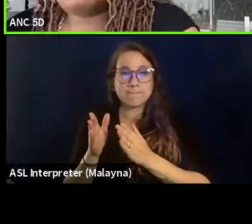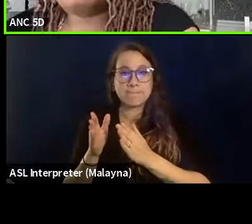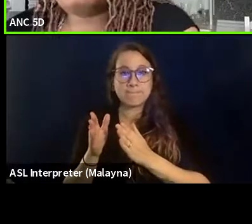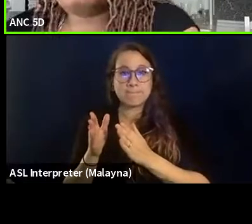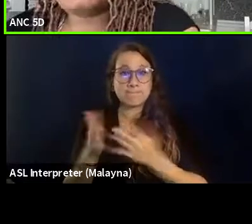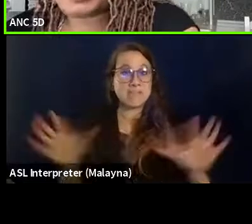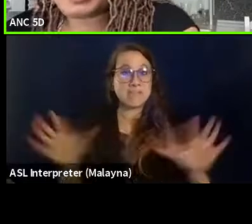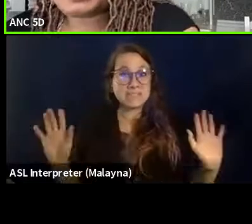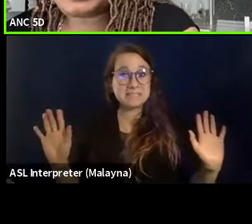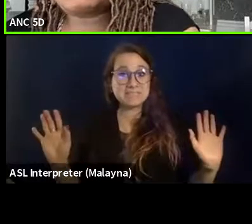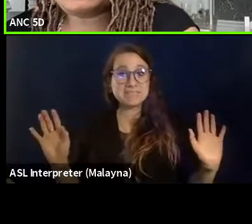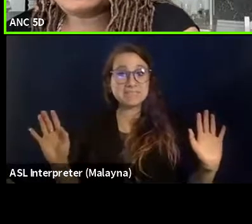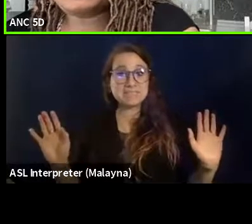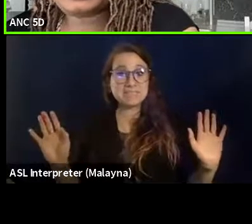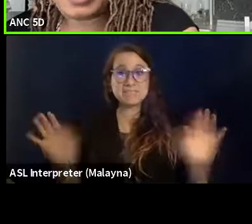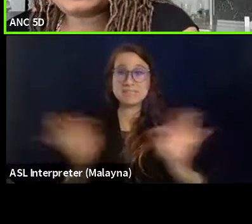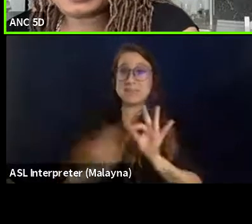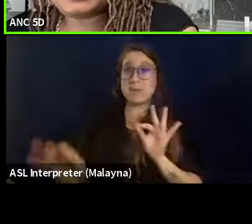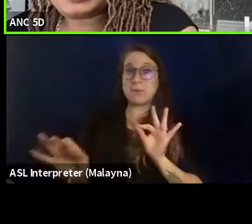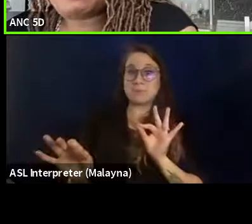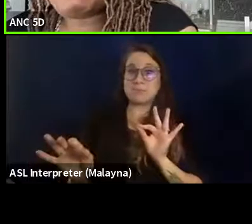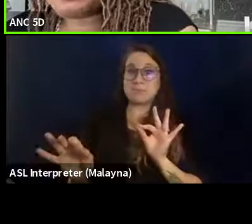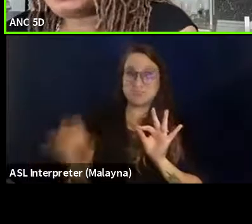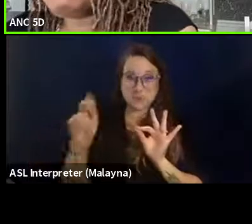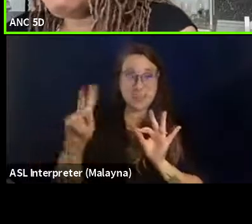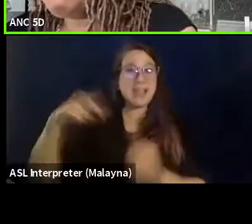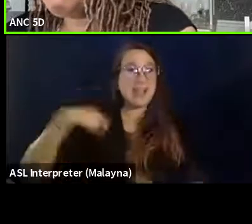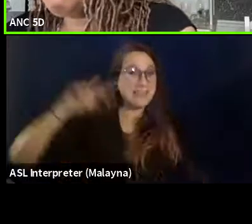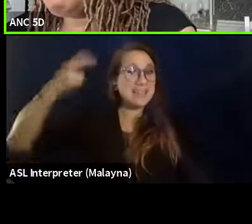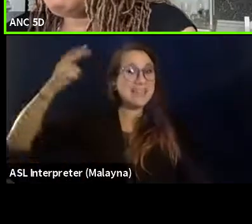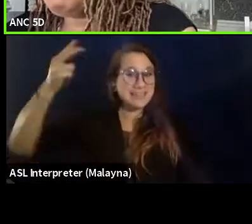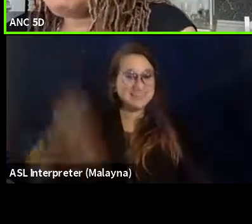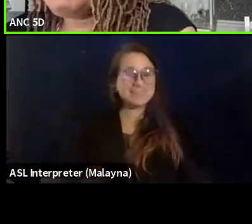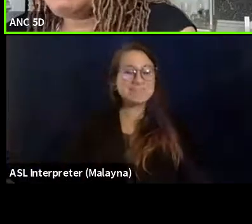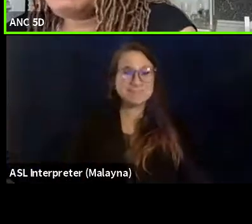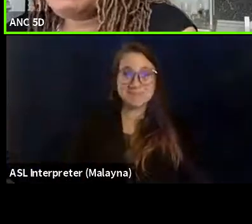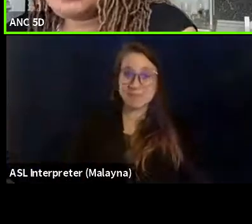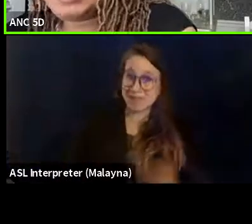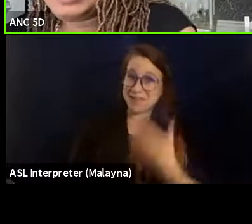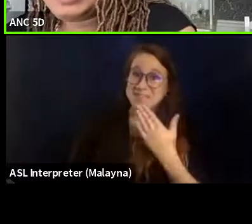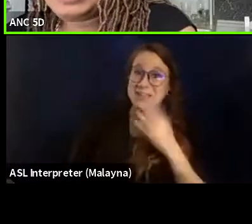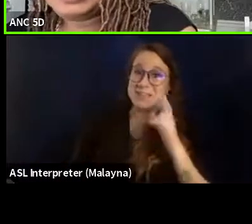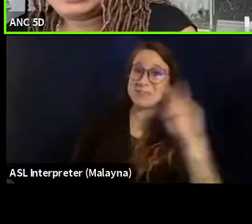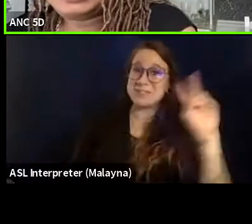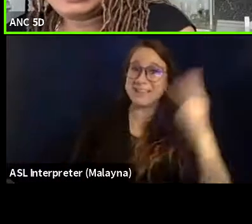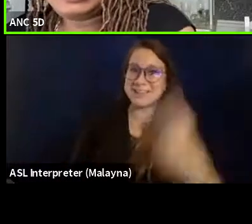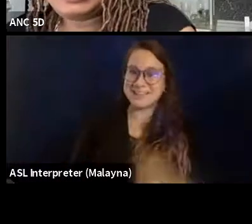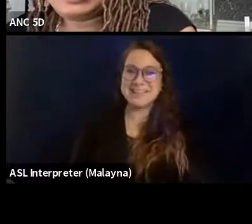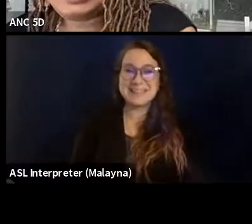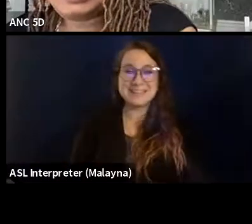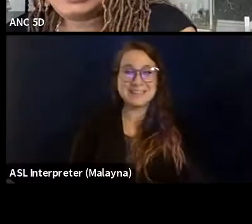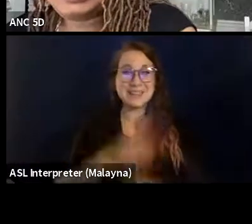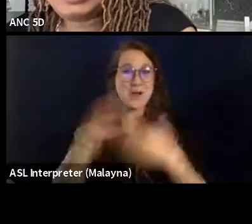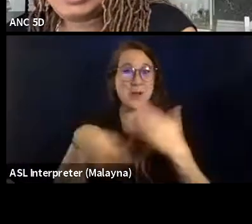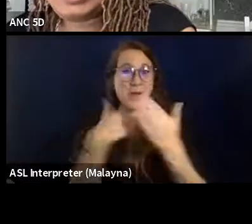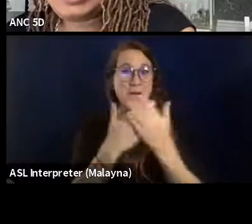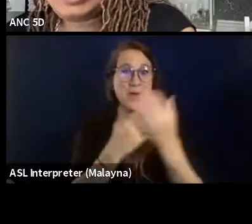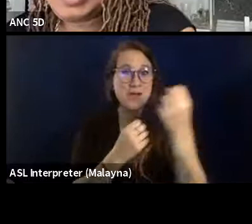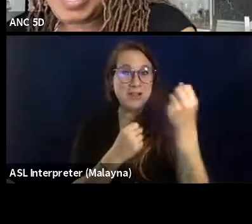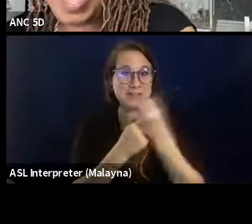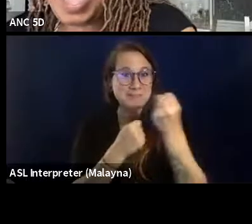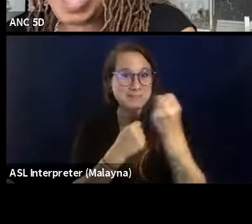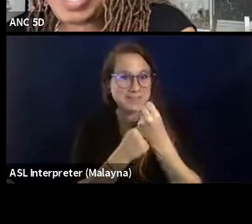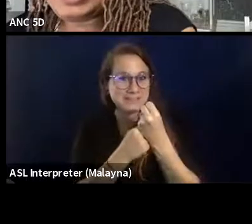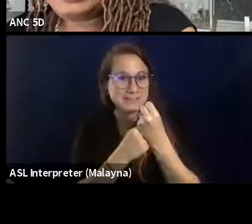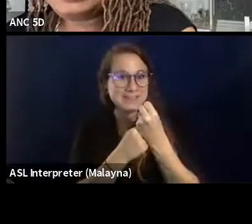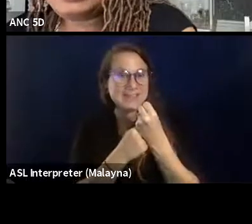That's it. I like it. I second that motion. Thank you for seconding the motion. All in favor?